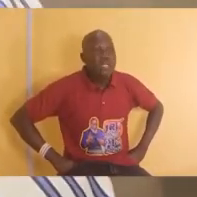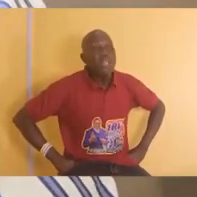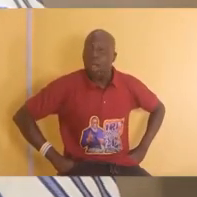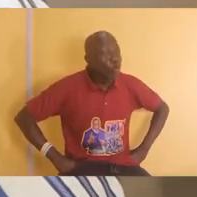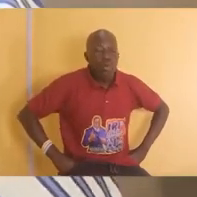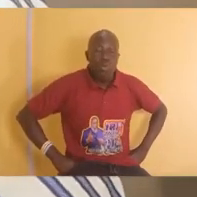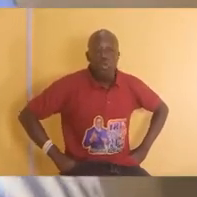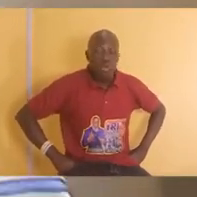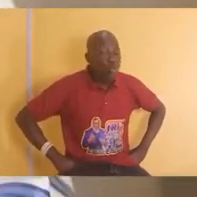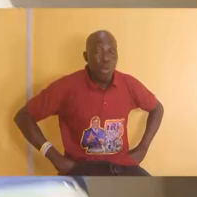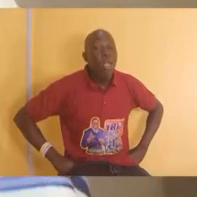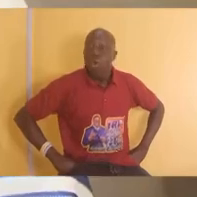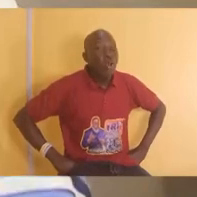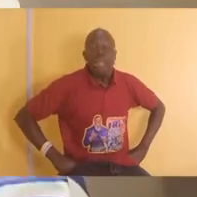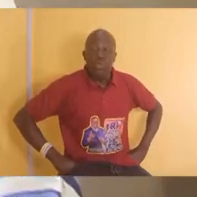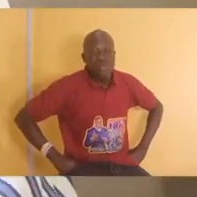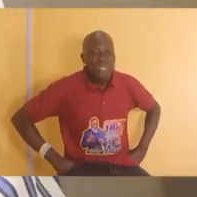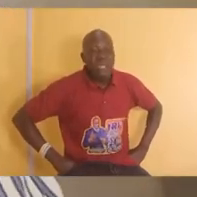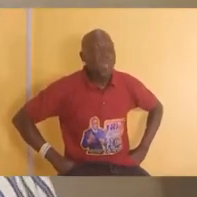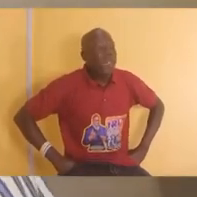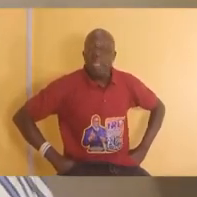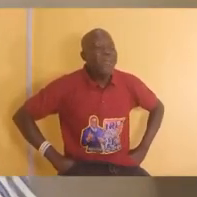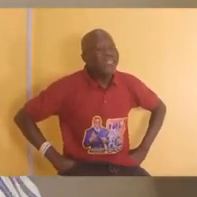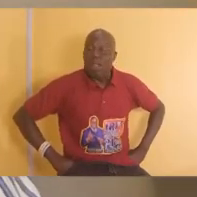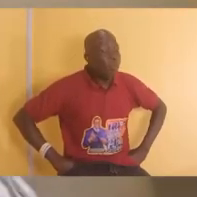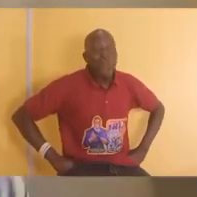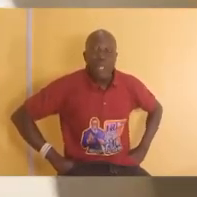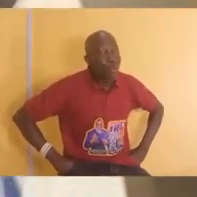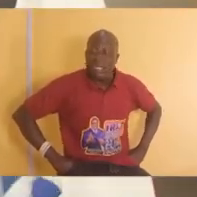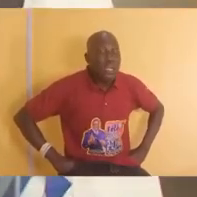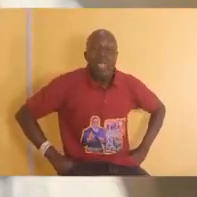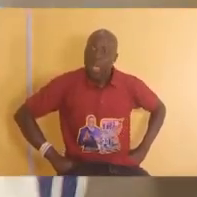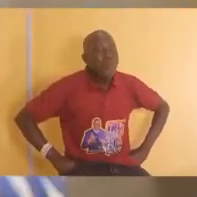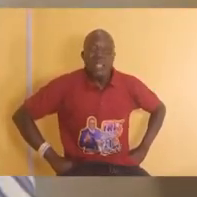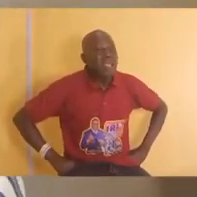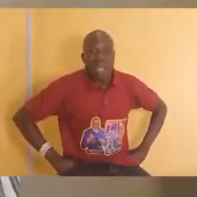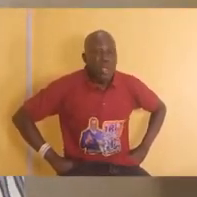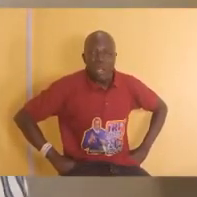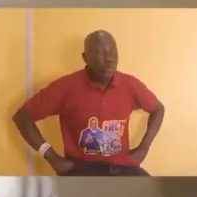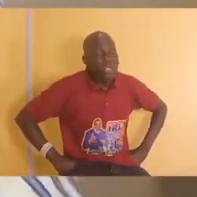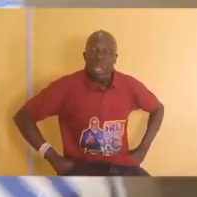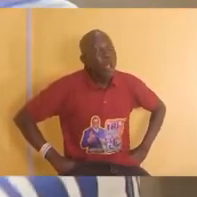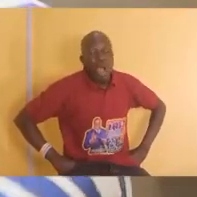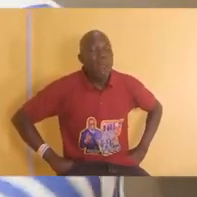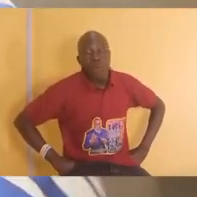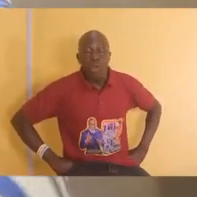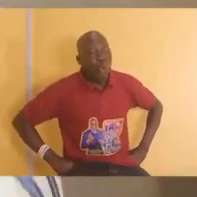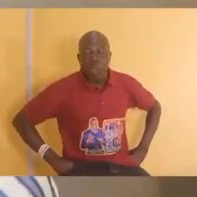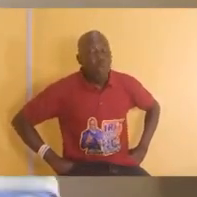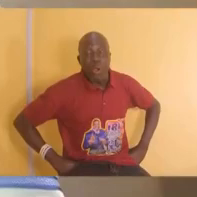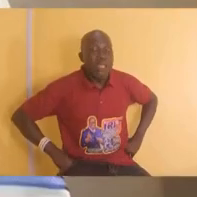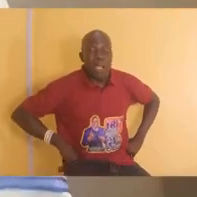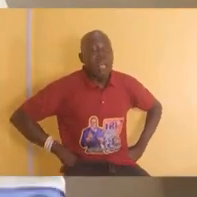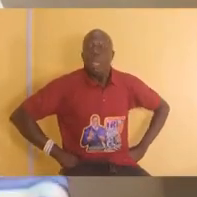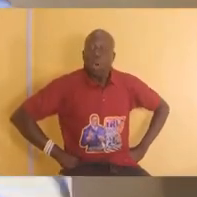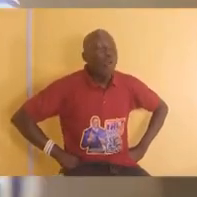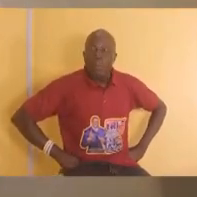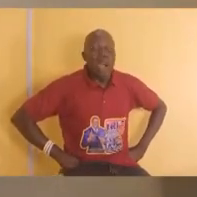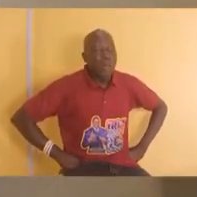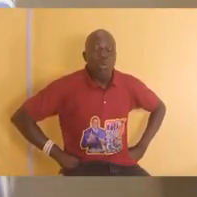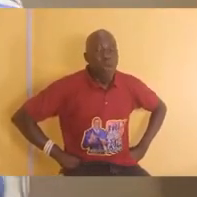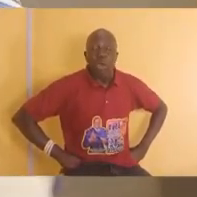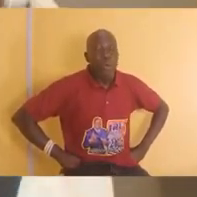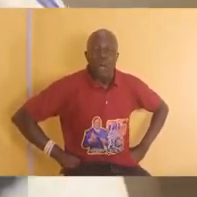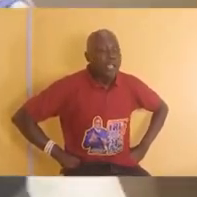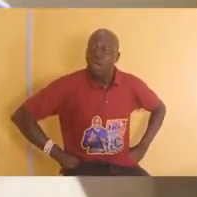Abi odidi iru aso a rapper ko le so bi oja that you can tell oru oni ma lagbara so now be powerful o ma le debi kan be great master ma pe